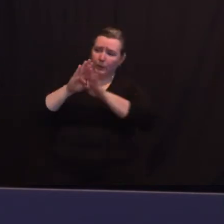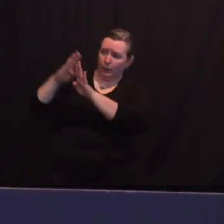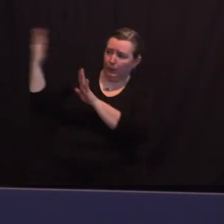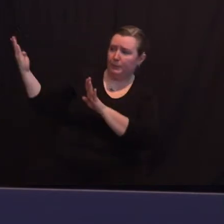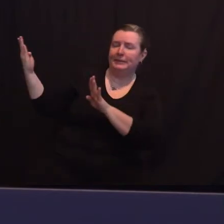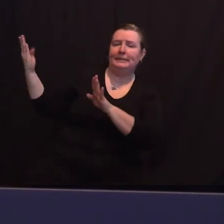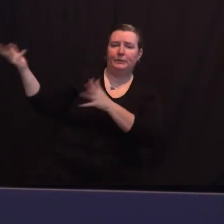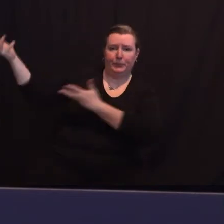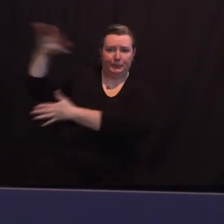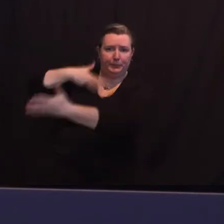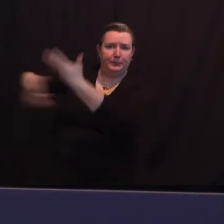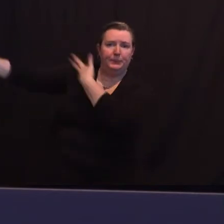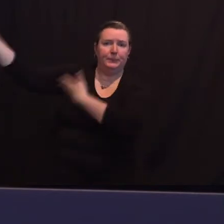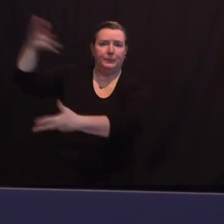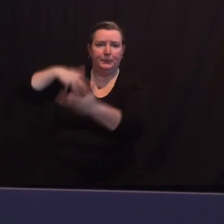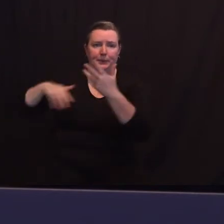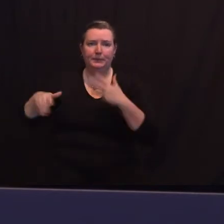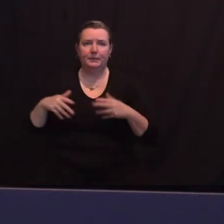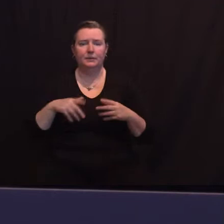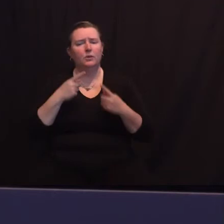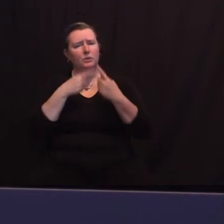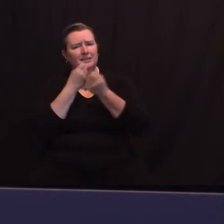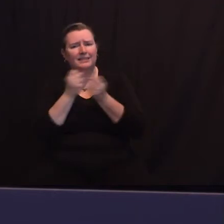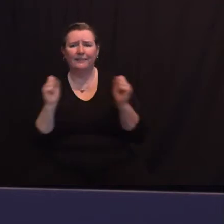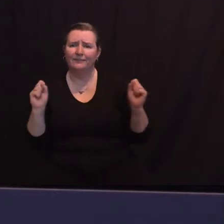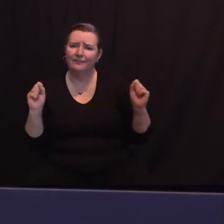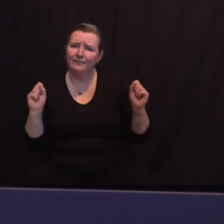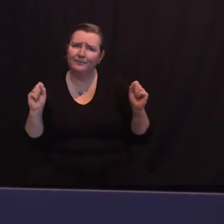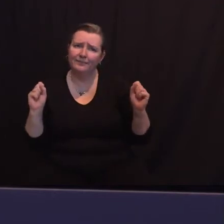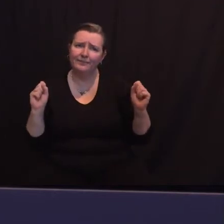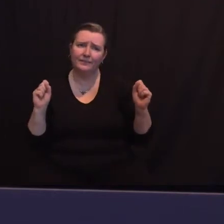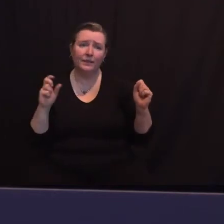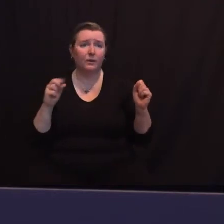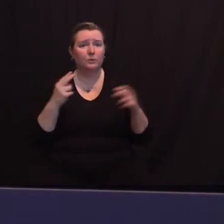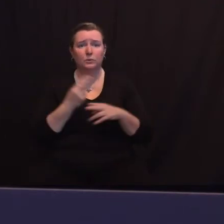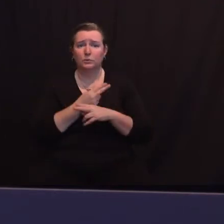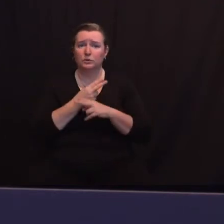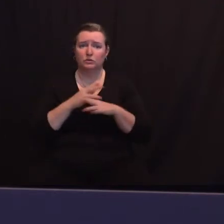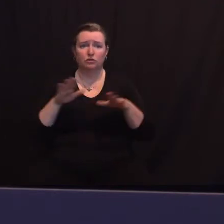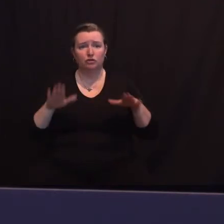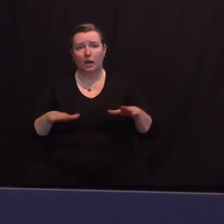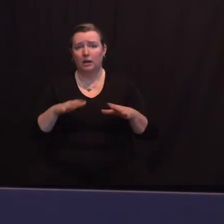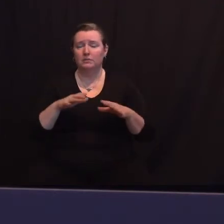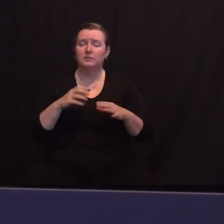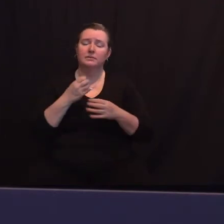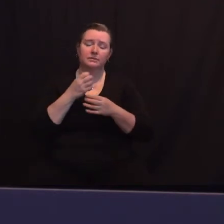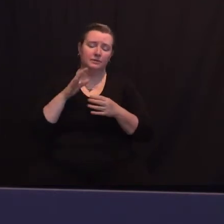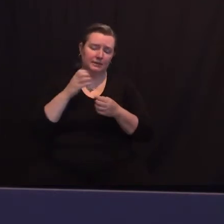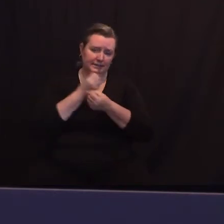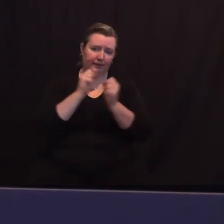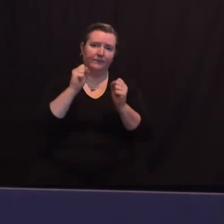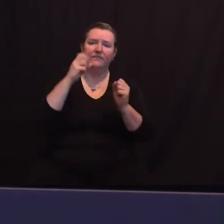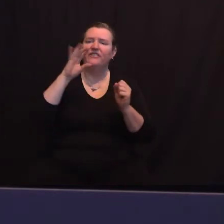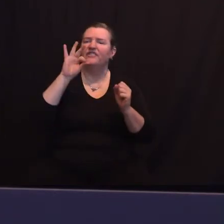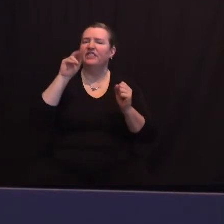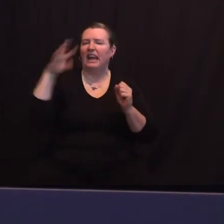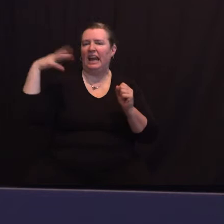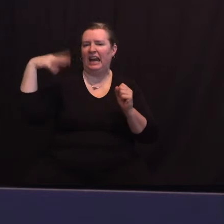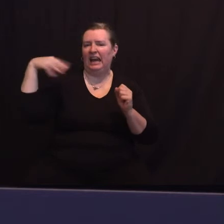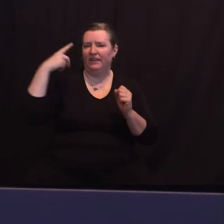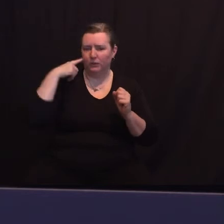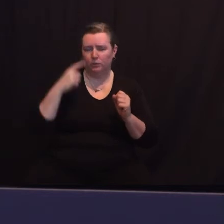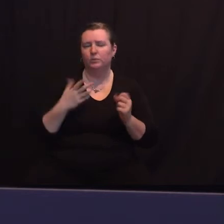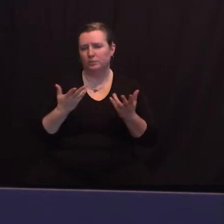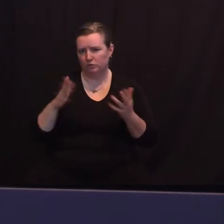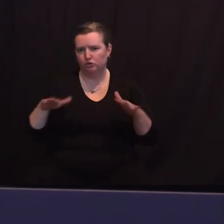or security risks, or using child-safe fans and exhaust fans, and also consider having activities such as